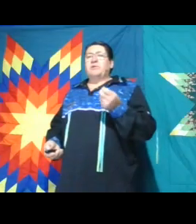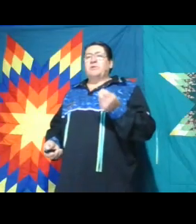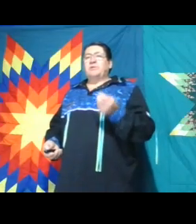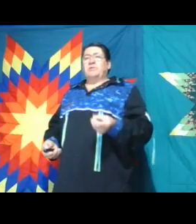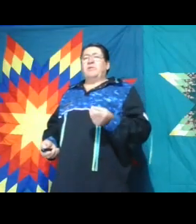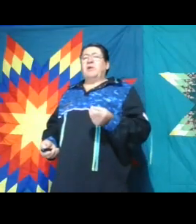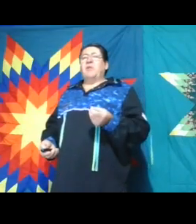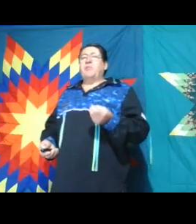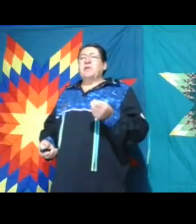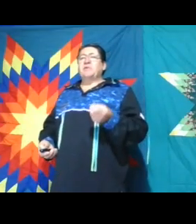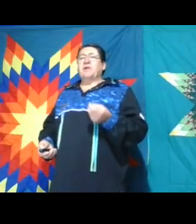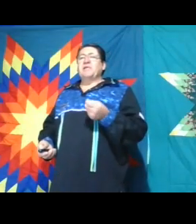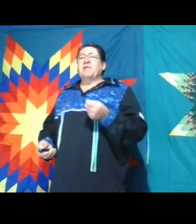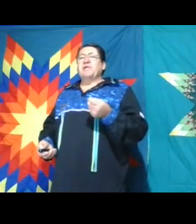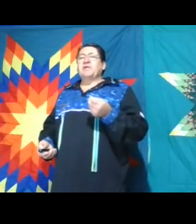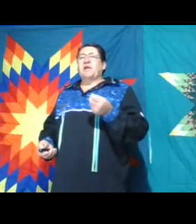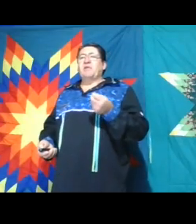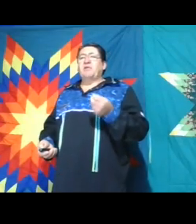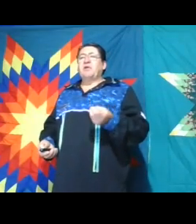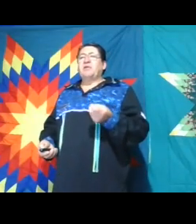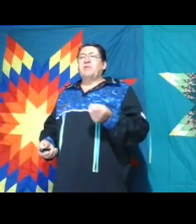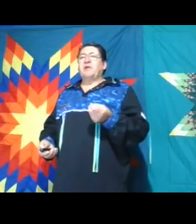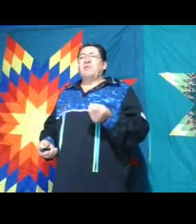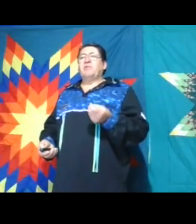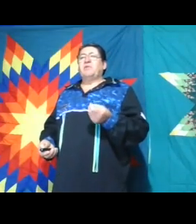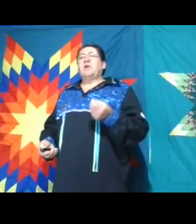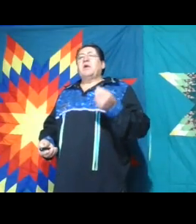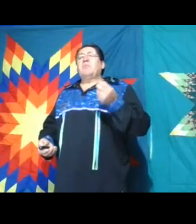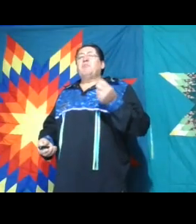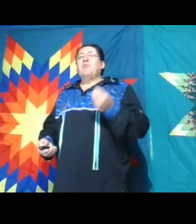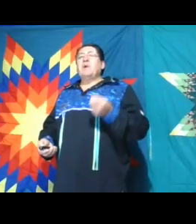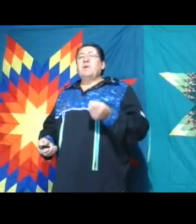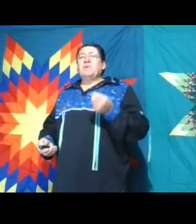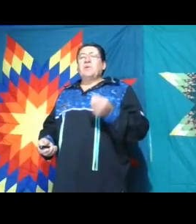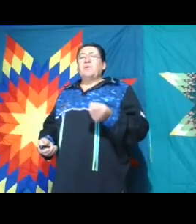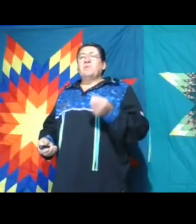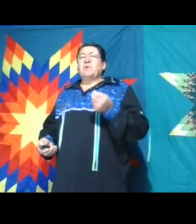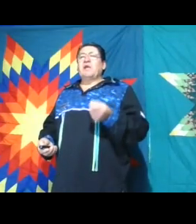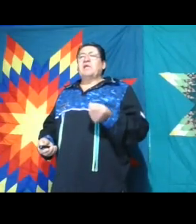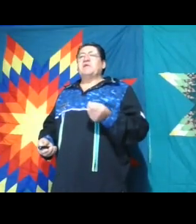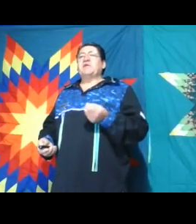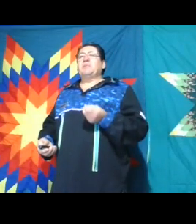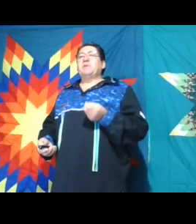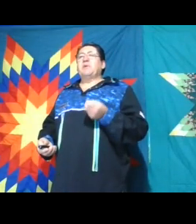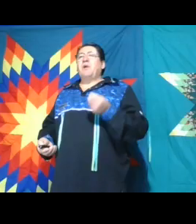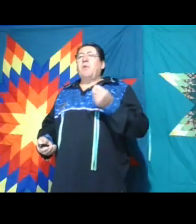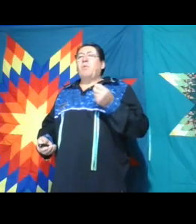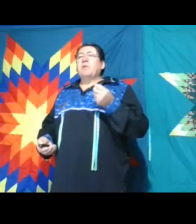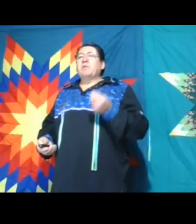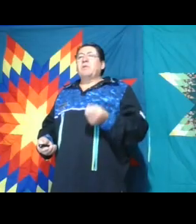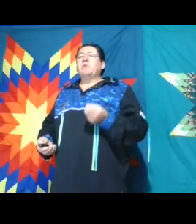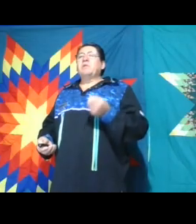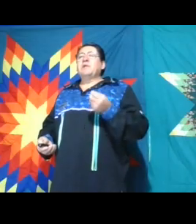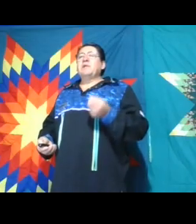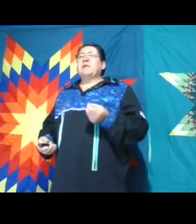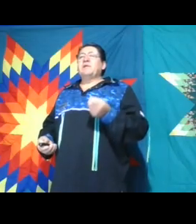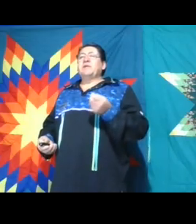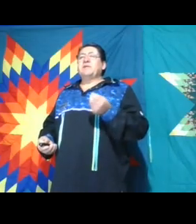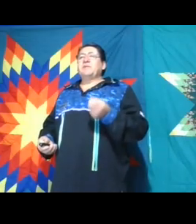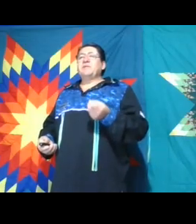recruiters, companies, organizations that are looking to recruit, build those relationships with the